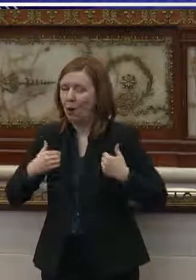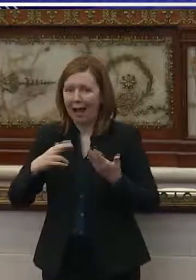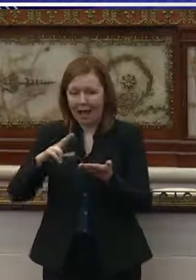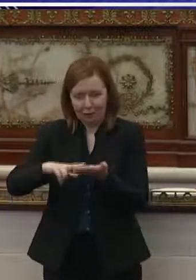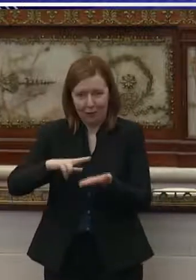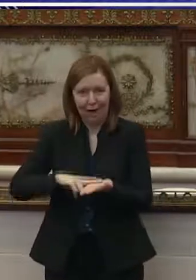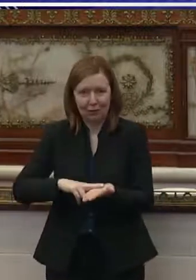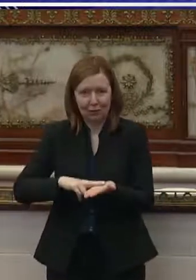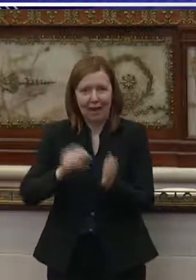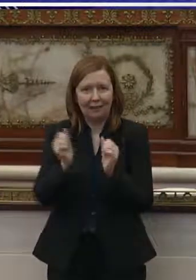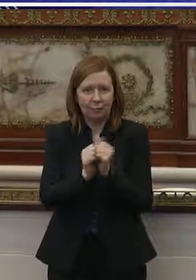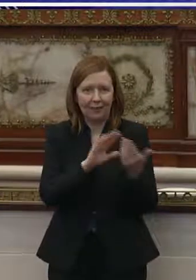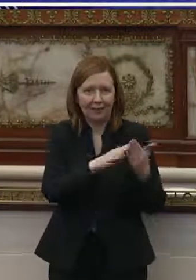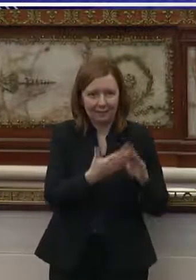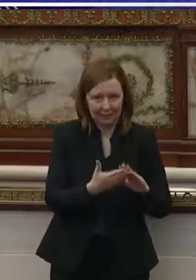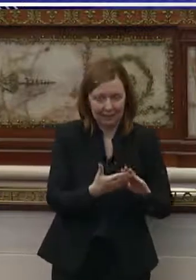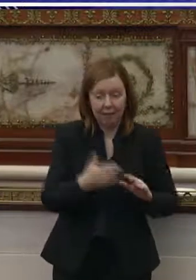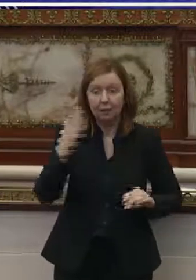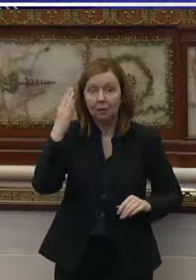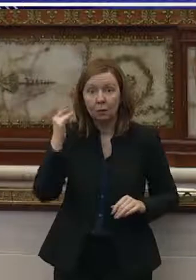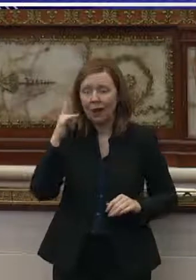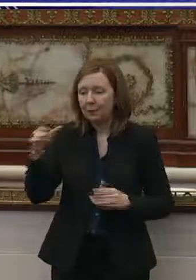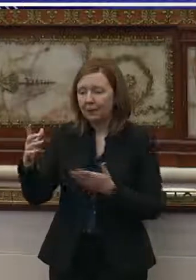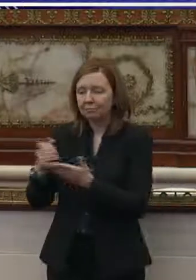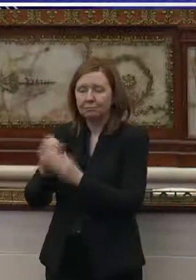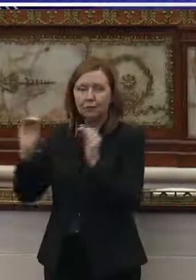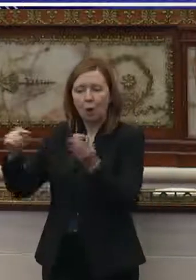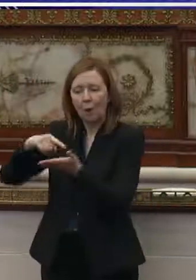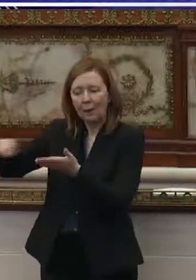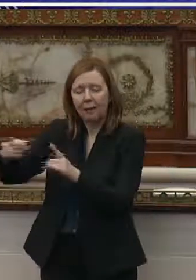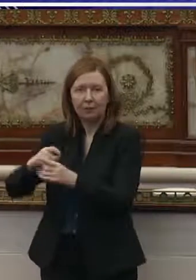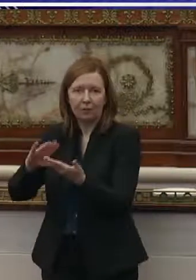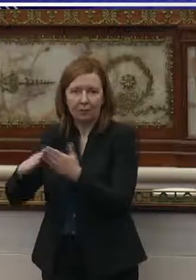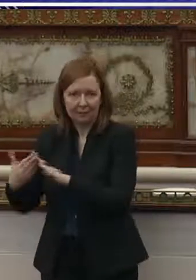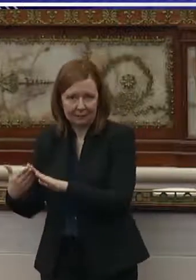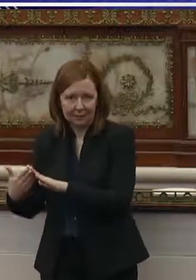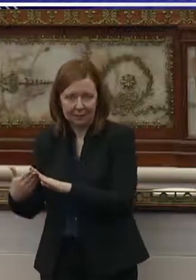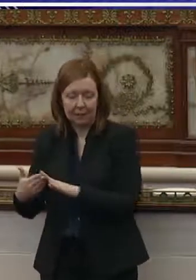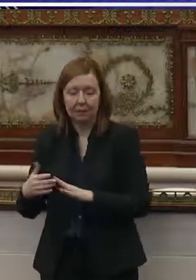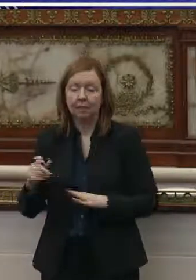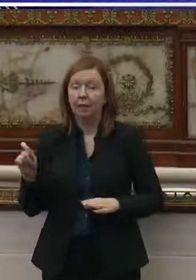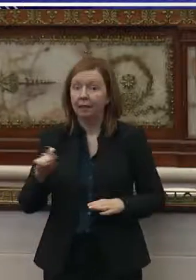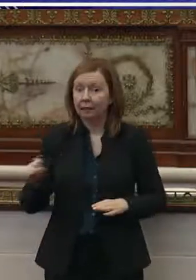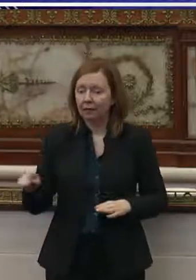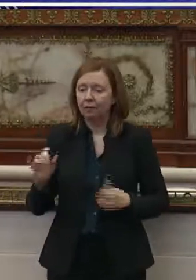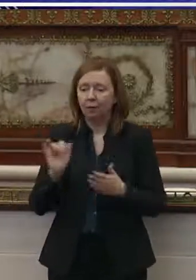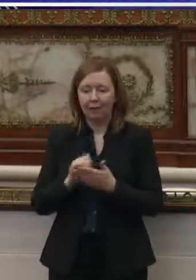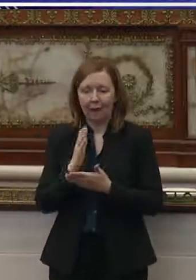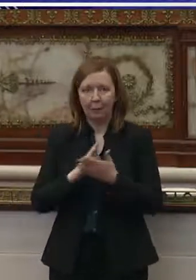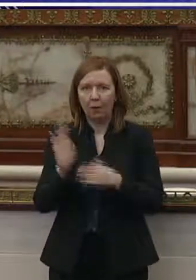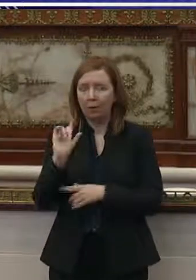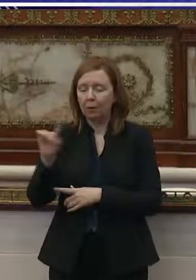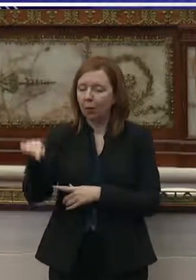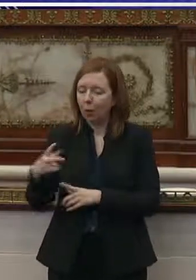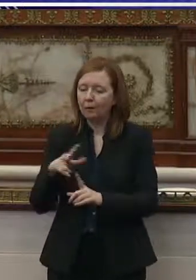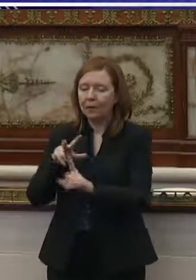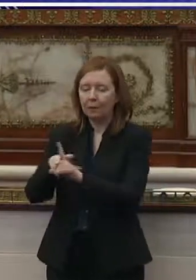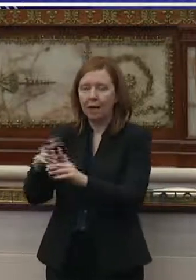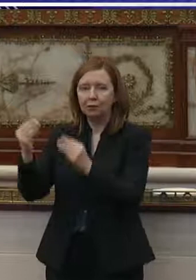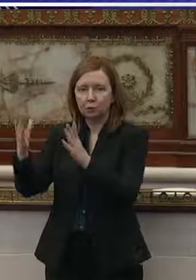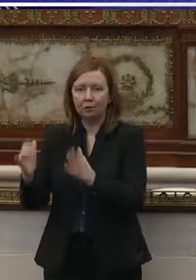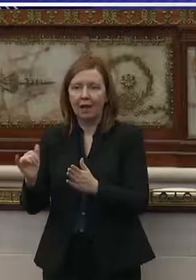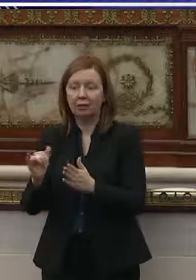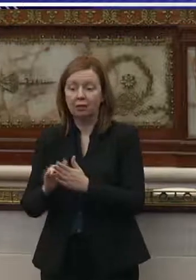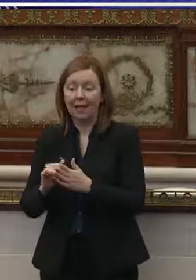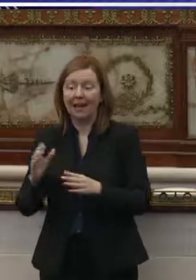with the city, in large part because they receive no payment from the city. Therefore, this portion of the bill will only apply to providers that